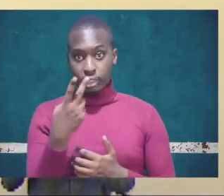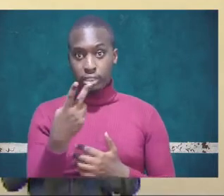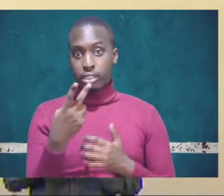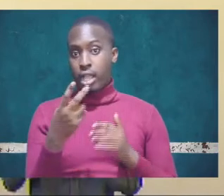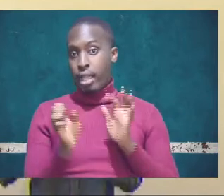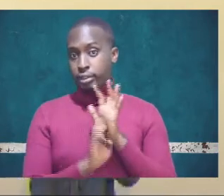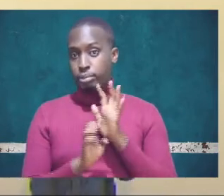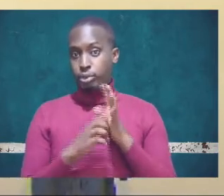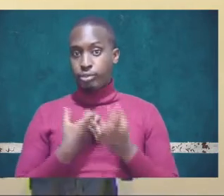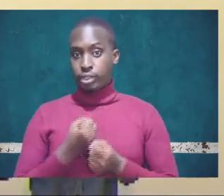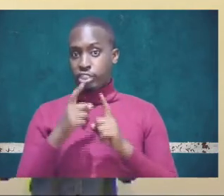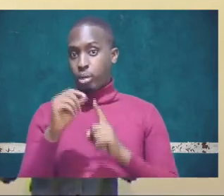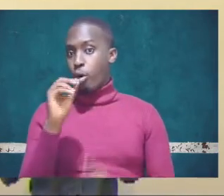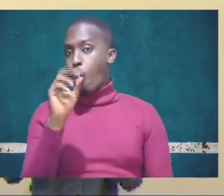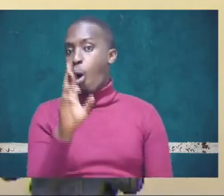or.